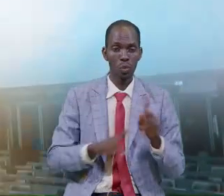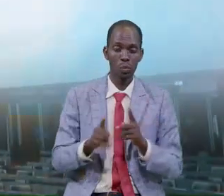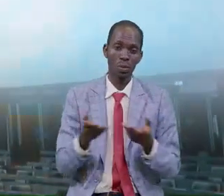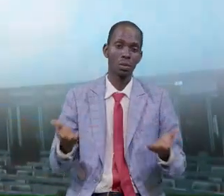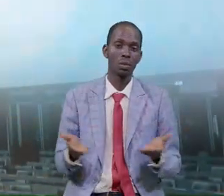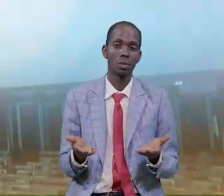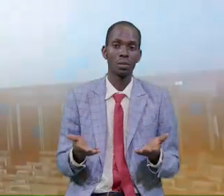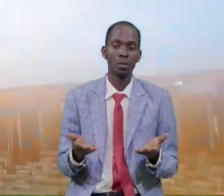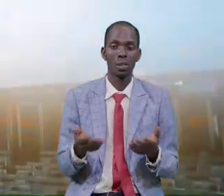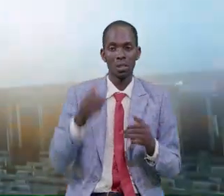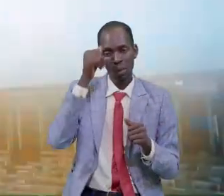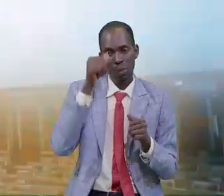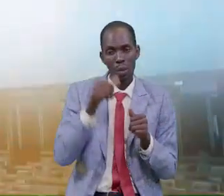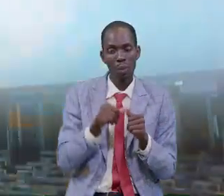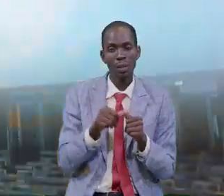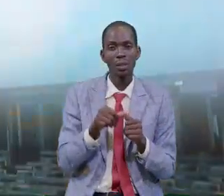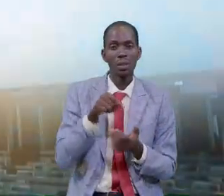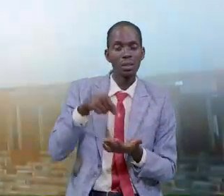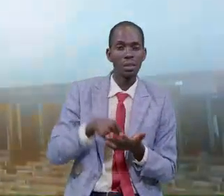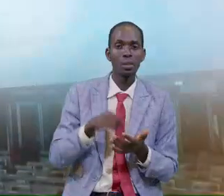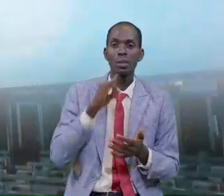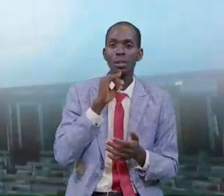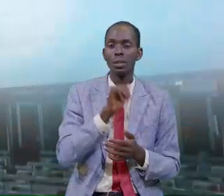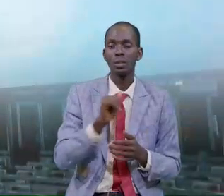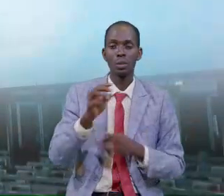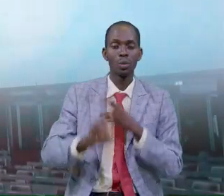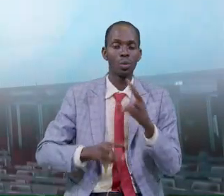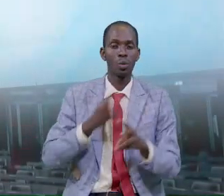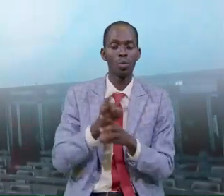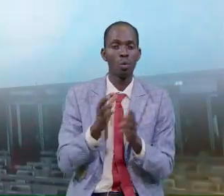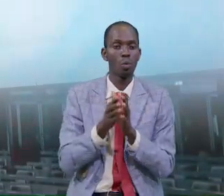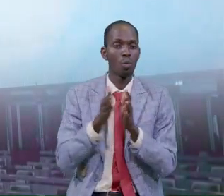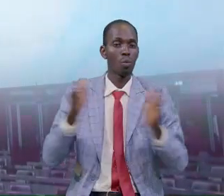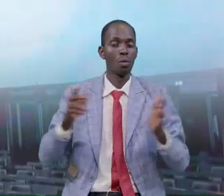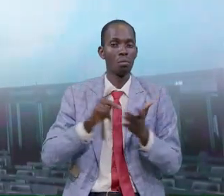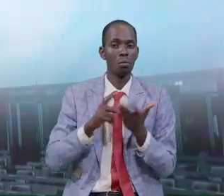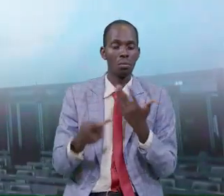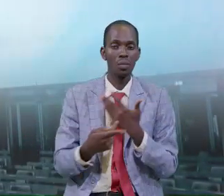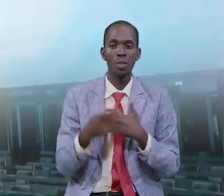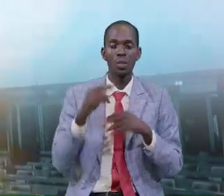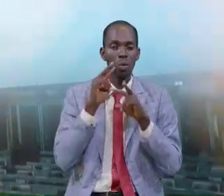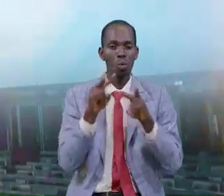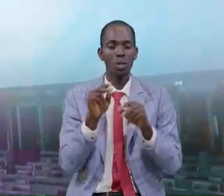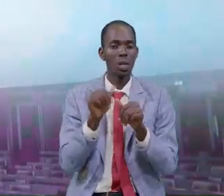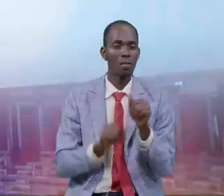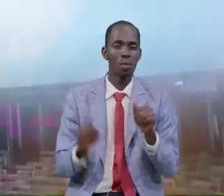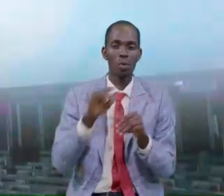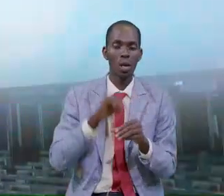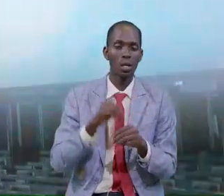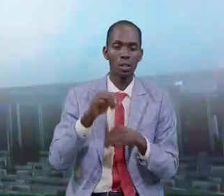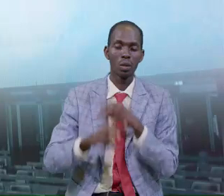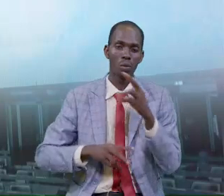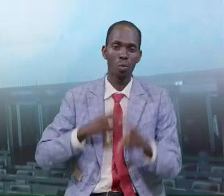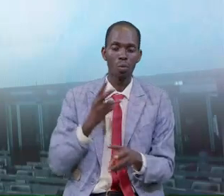Remember, this is global crusade. All over the world. We are singing now. Connected. A